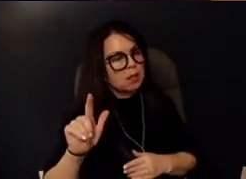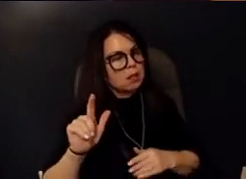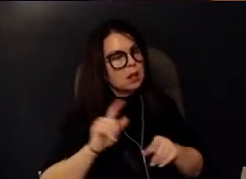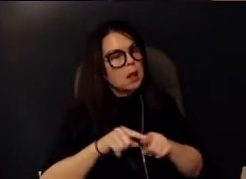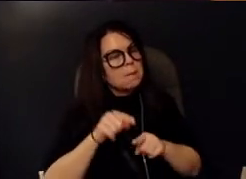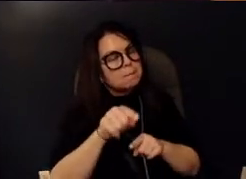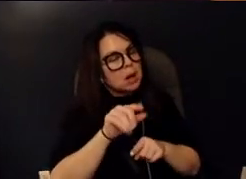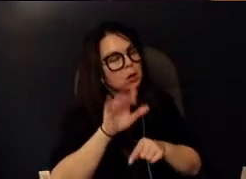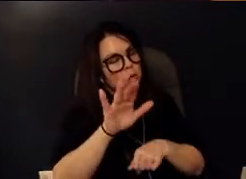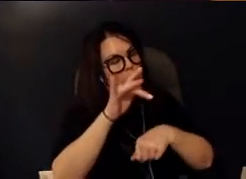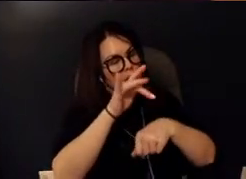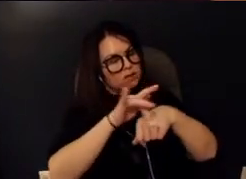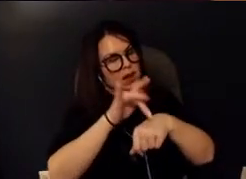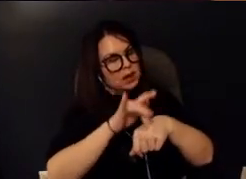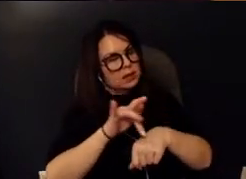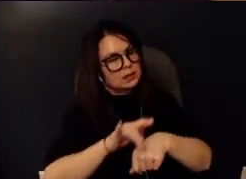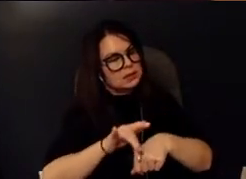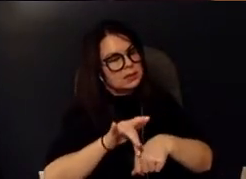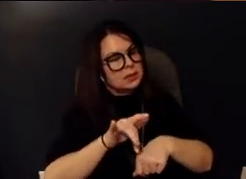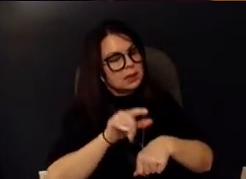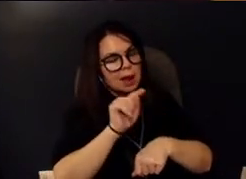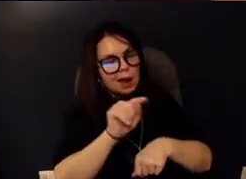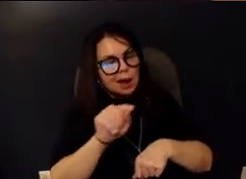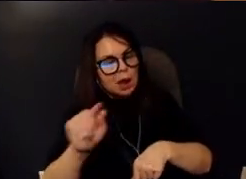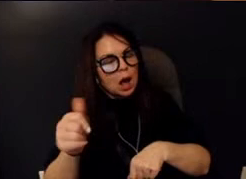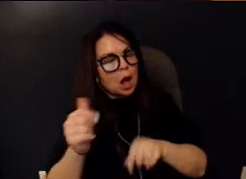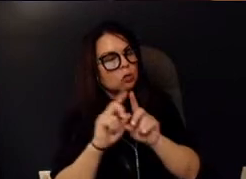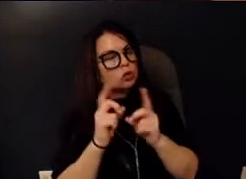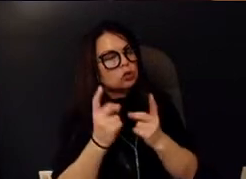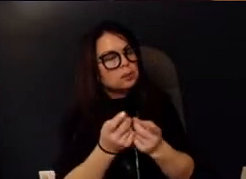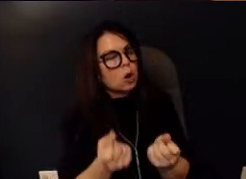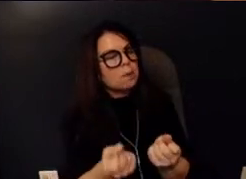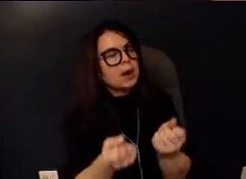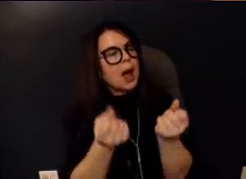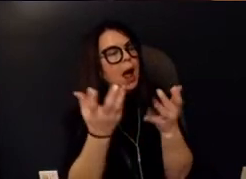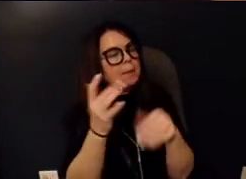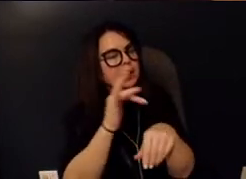other departments across the enterprise in the 5-year?